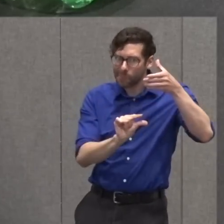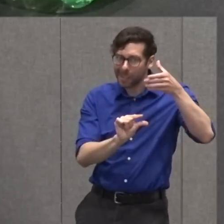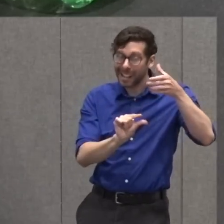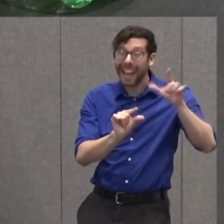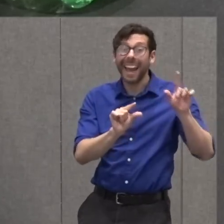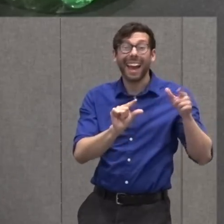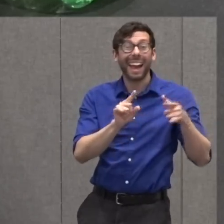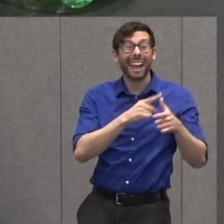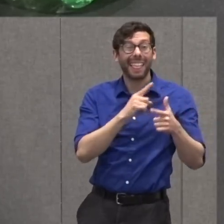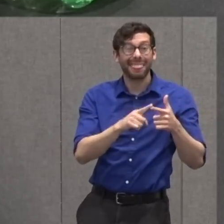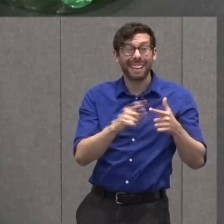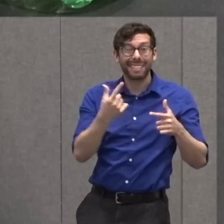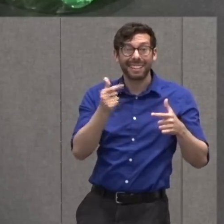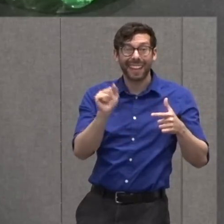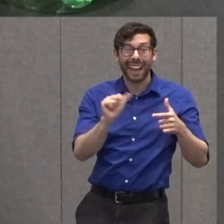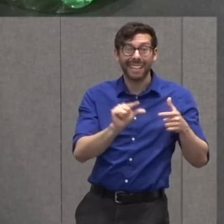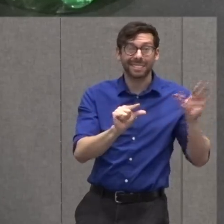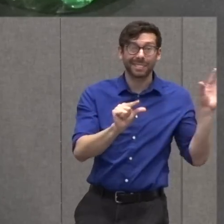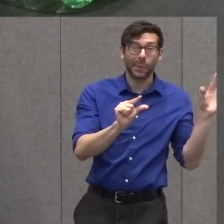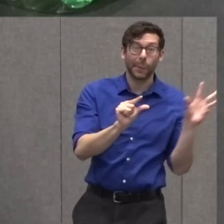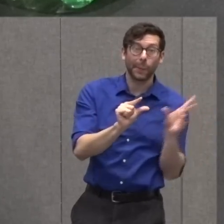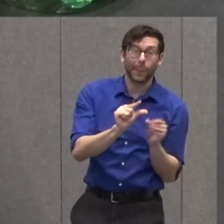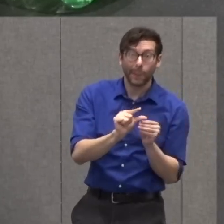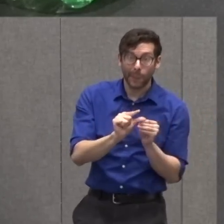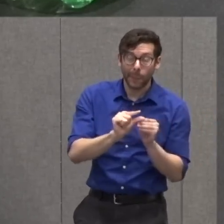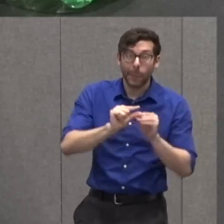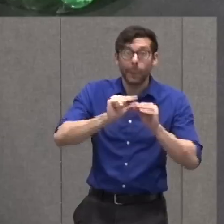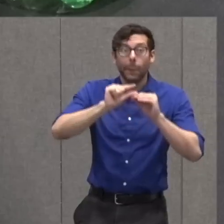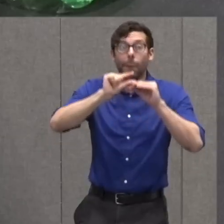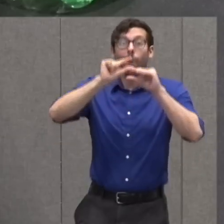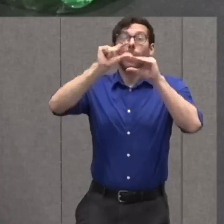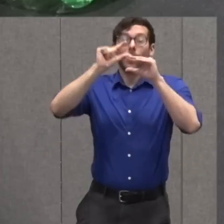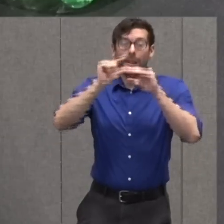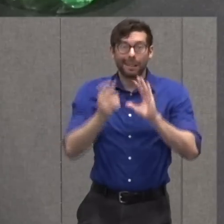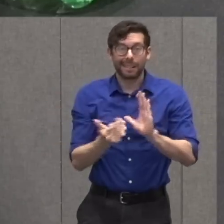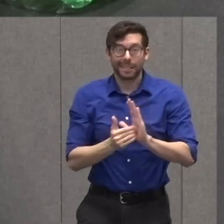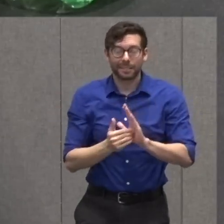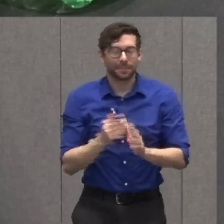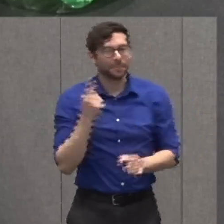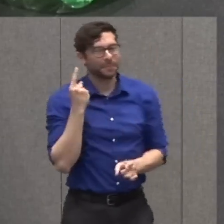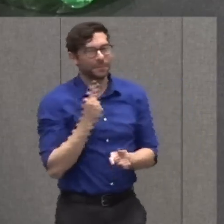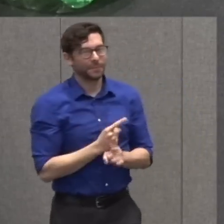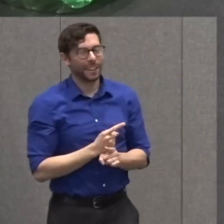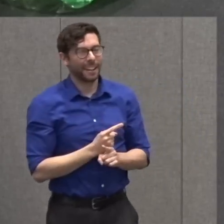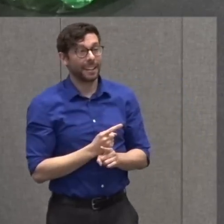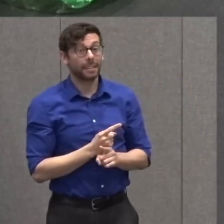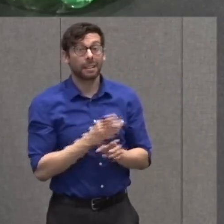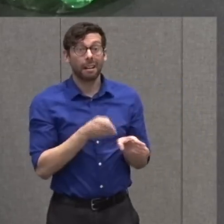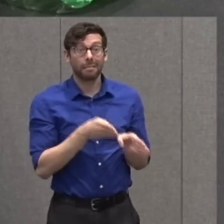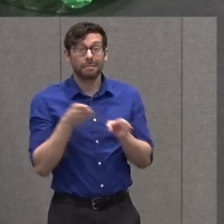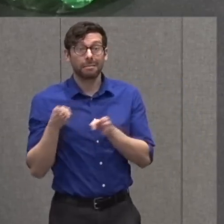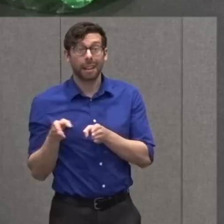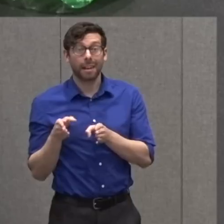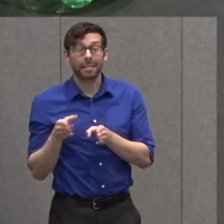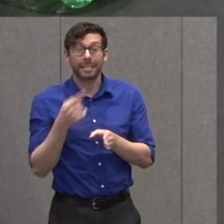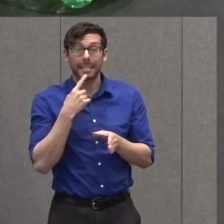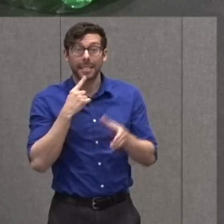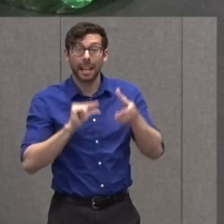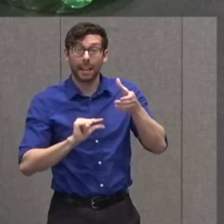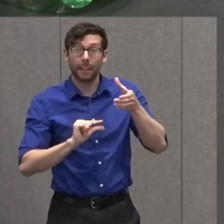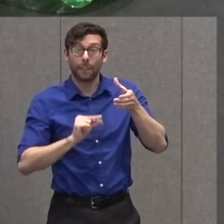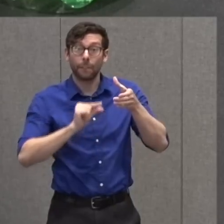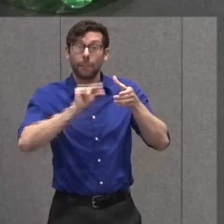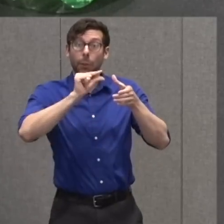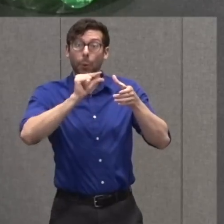good. The next one we had on our graph was float. And I don't know if you saw it, but when I put them in, a few of the raisins floated Stayed for a on